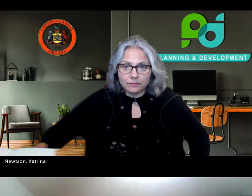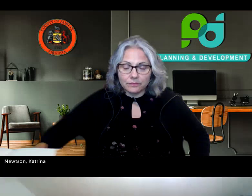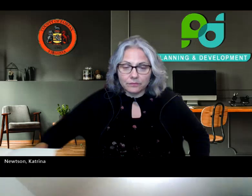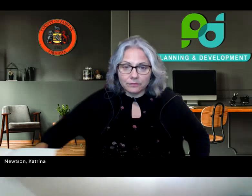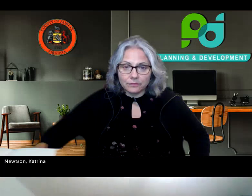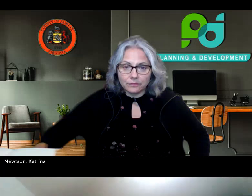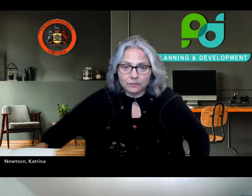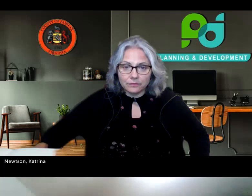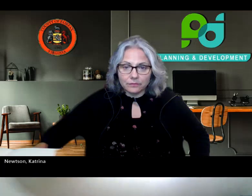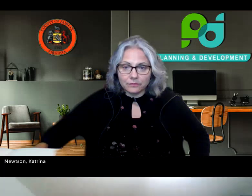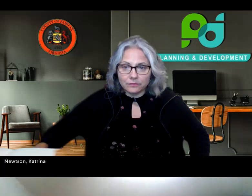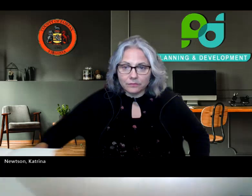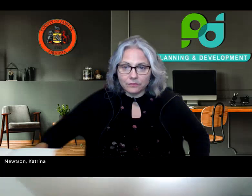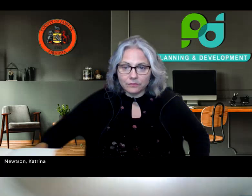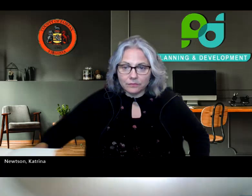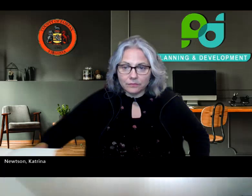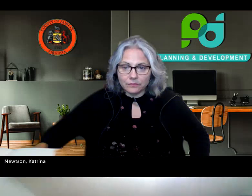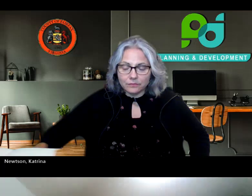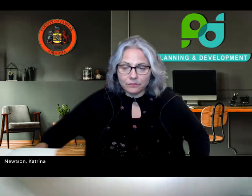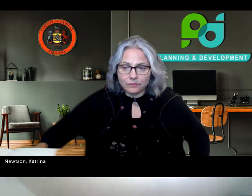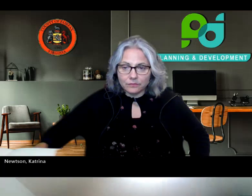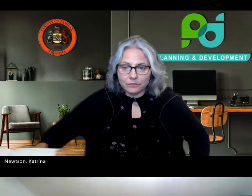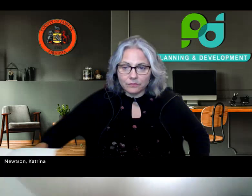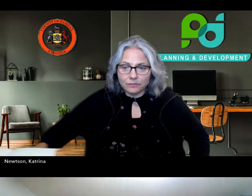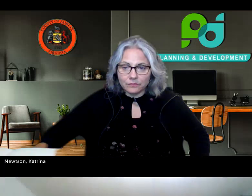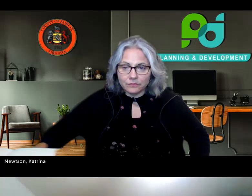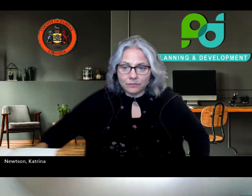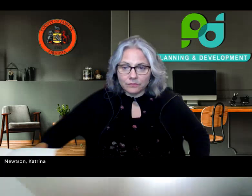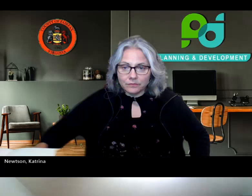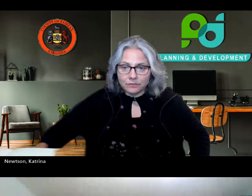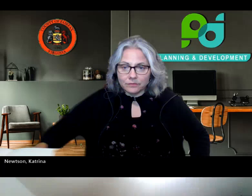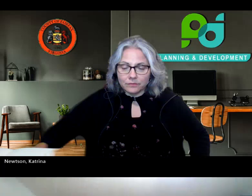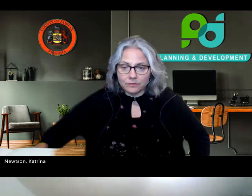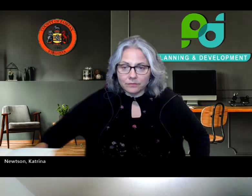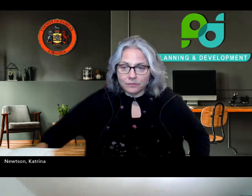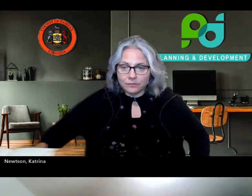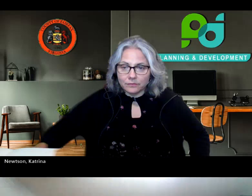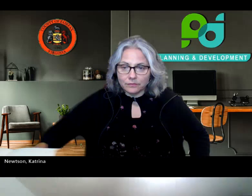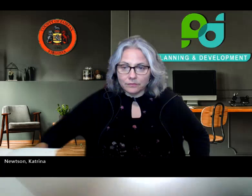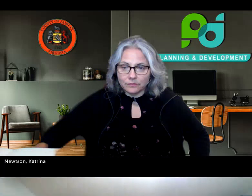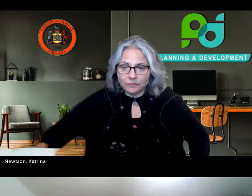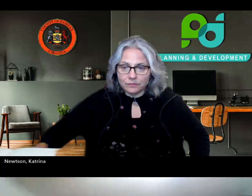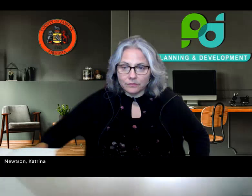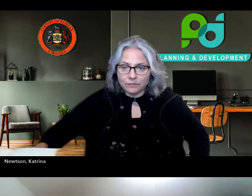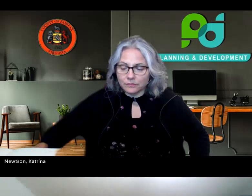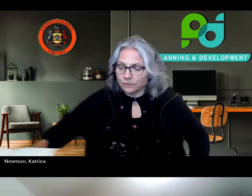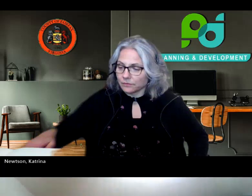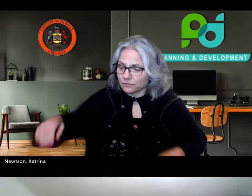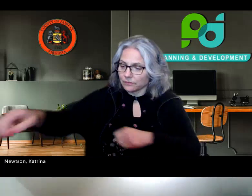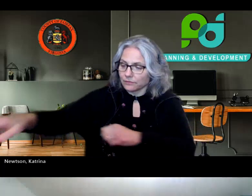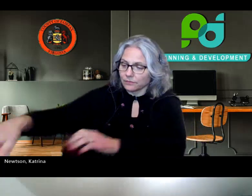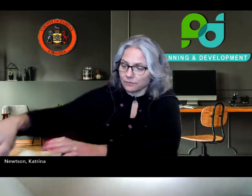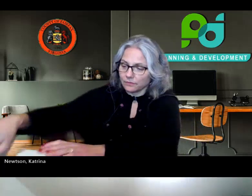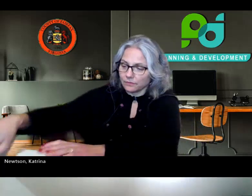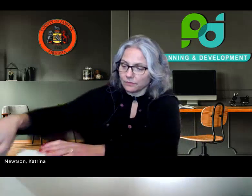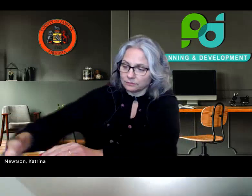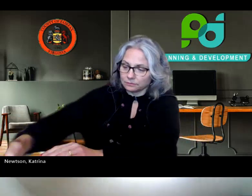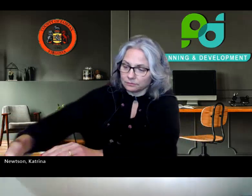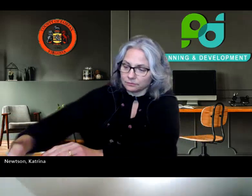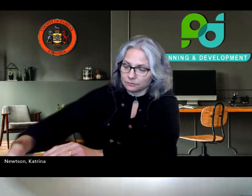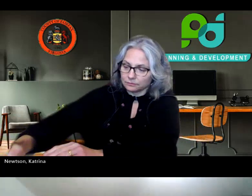You alluded to something before, and I've heard it multiple times. And is it something like, I think you were saying that